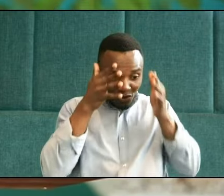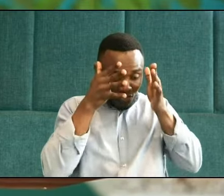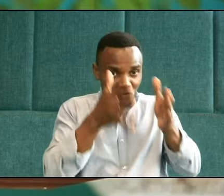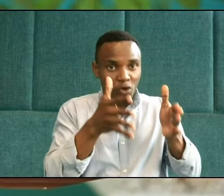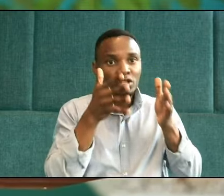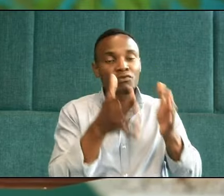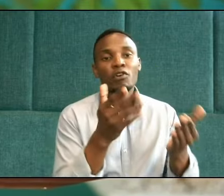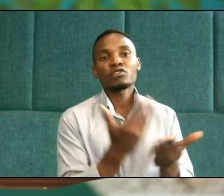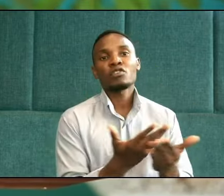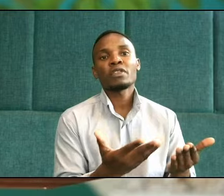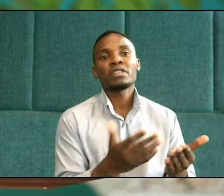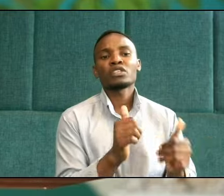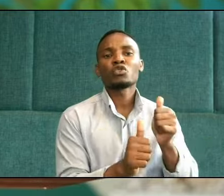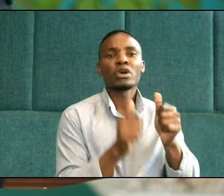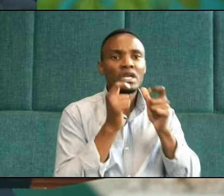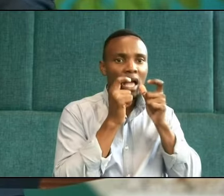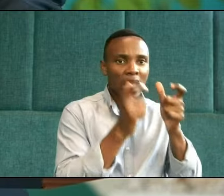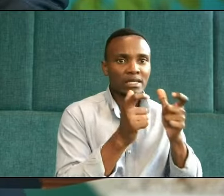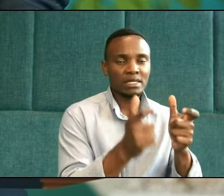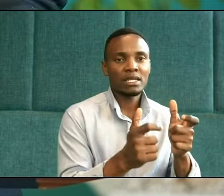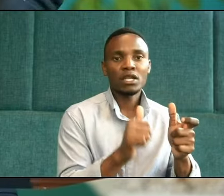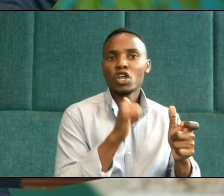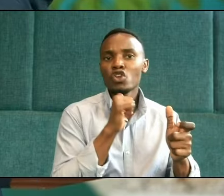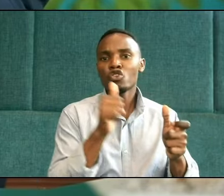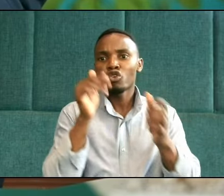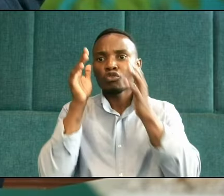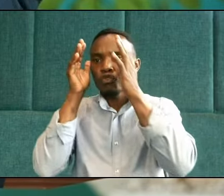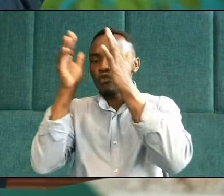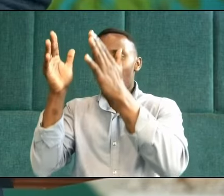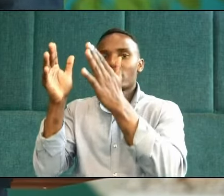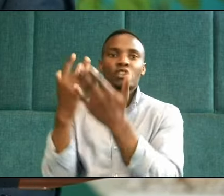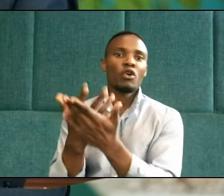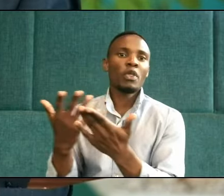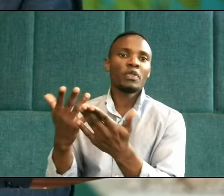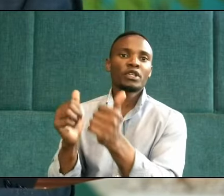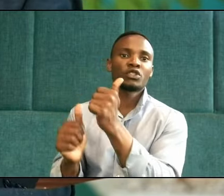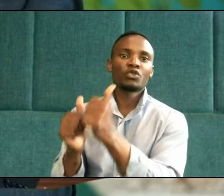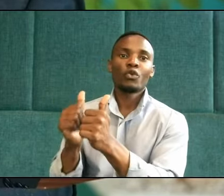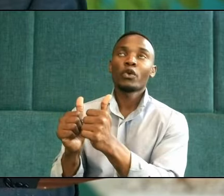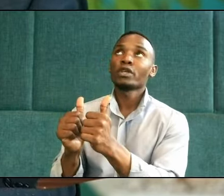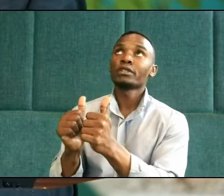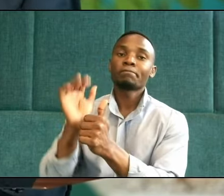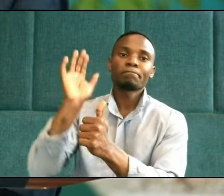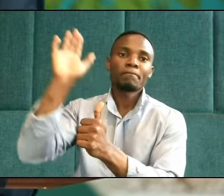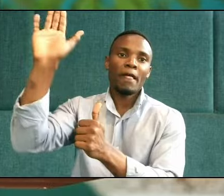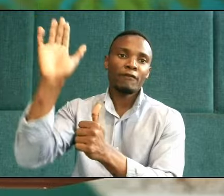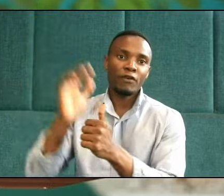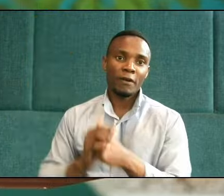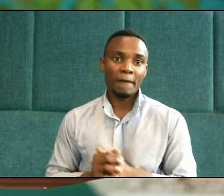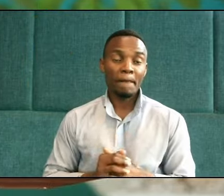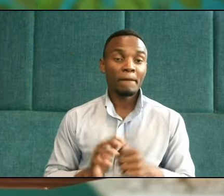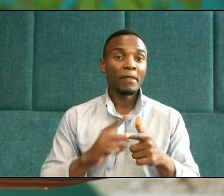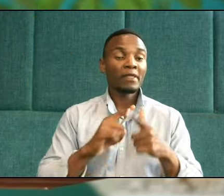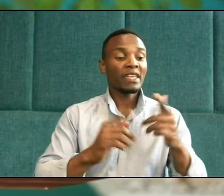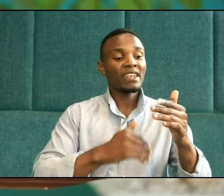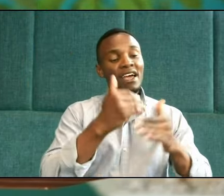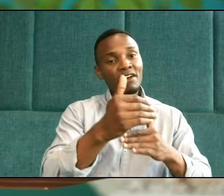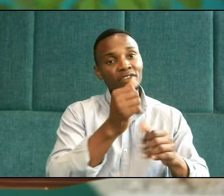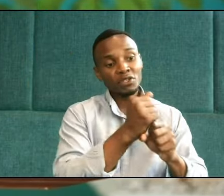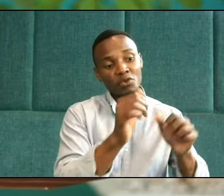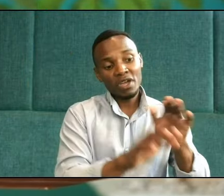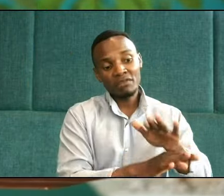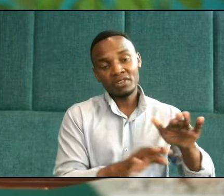things which are seen instead of thinking and sticking to the things which are not seen. And when he has done all